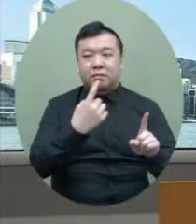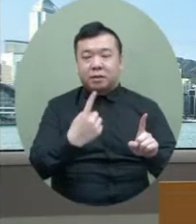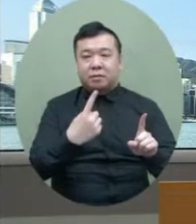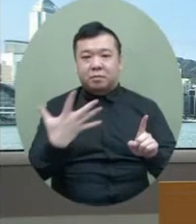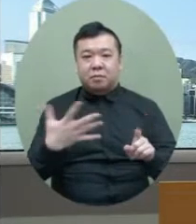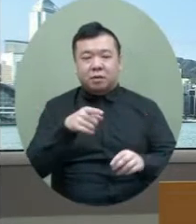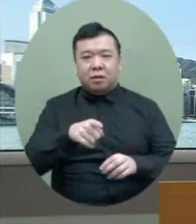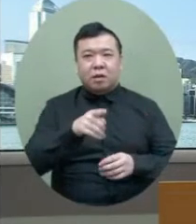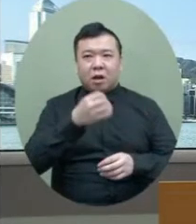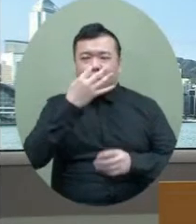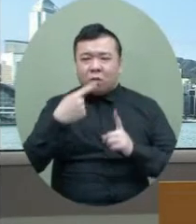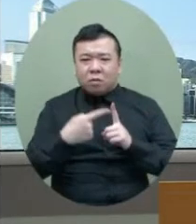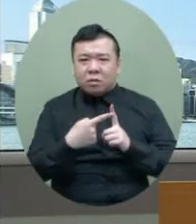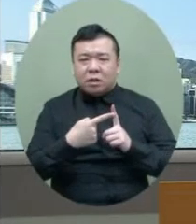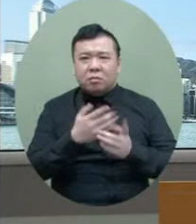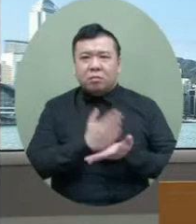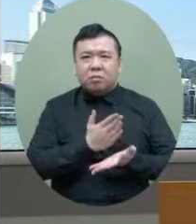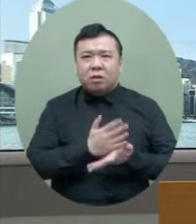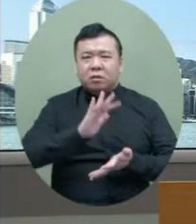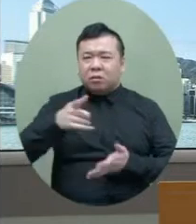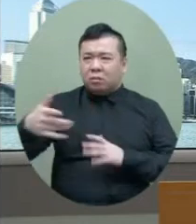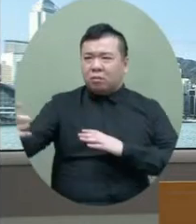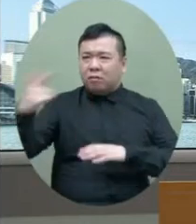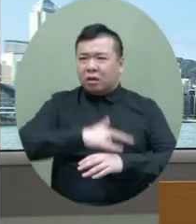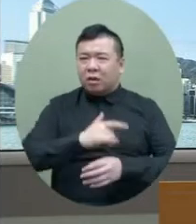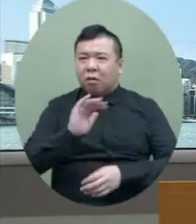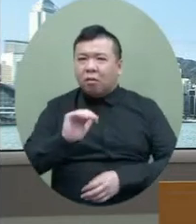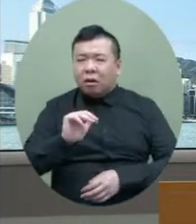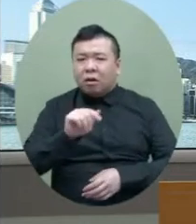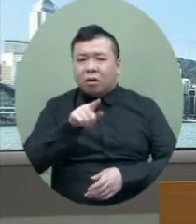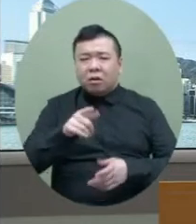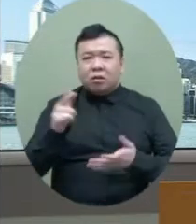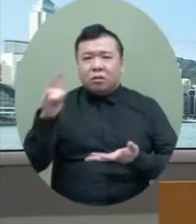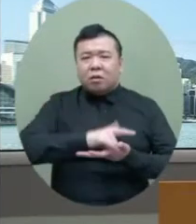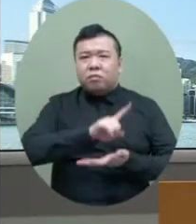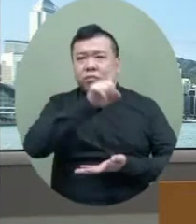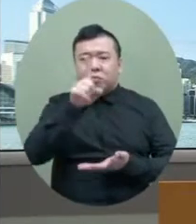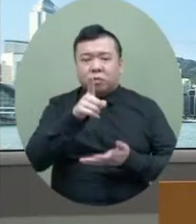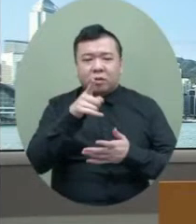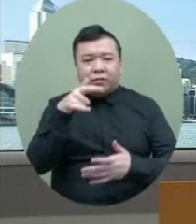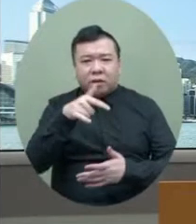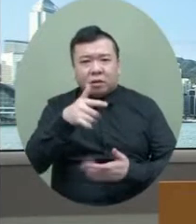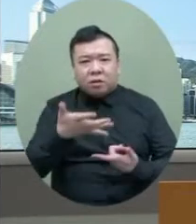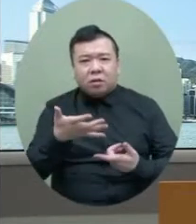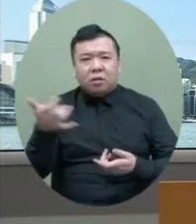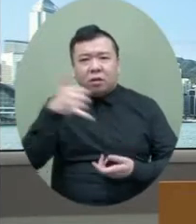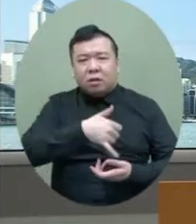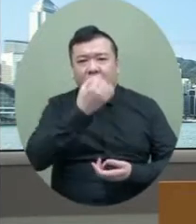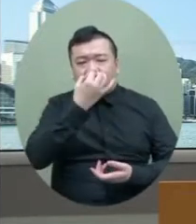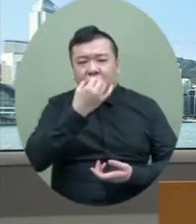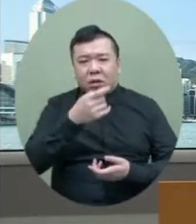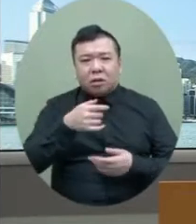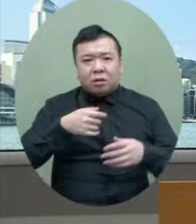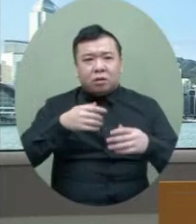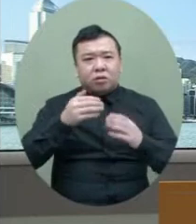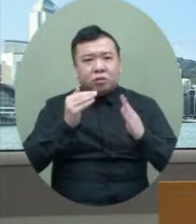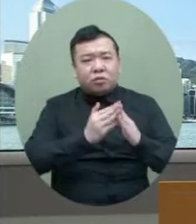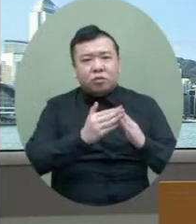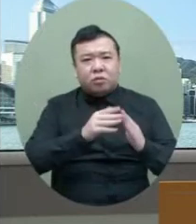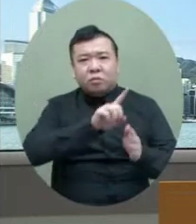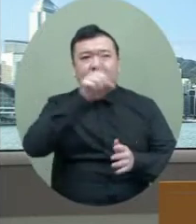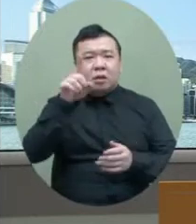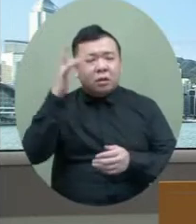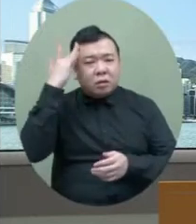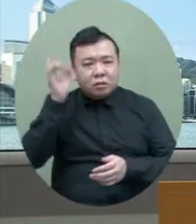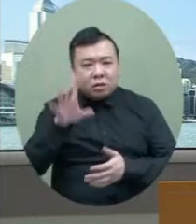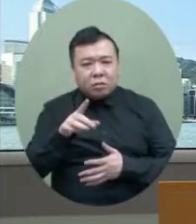10315, the patient is not a Hong Kong citizen. How come that person is allowed entry into Hong Kong? Which flight